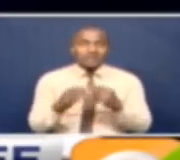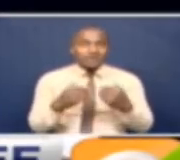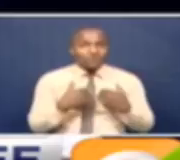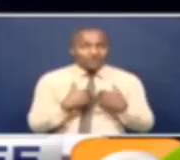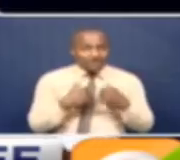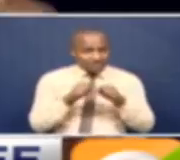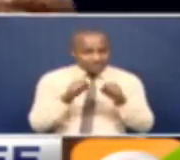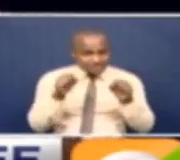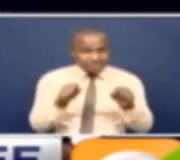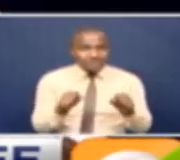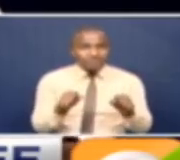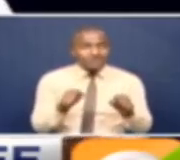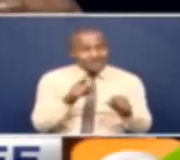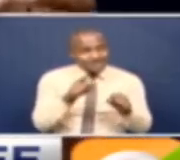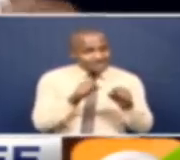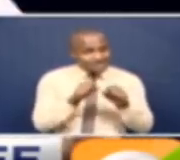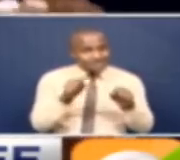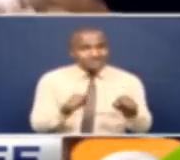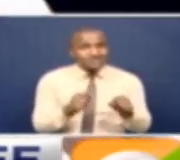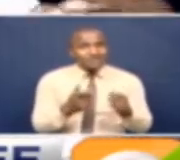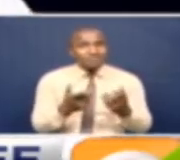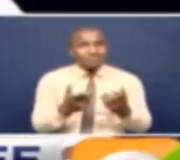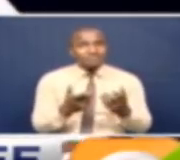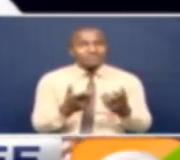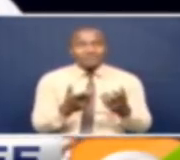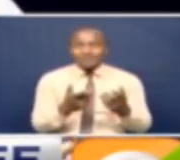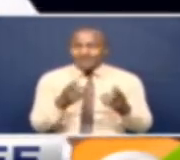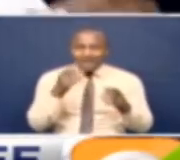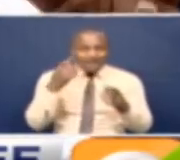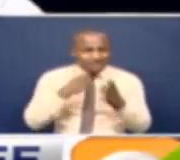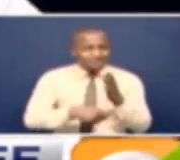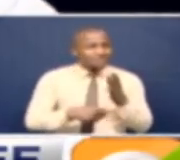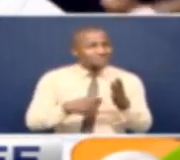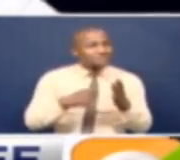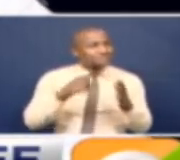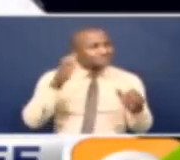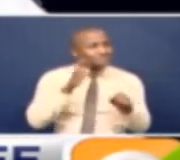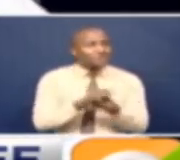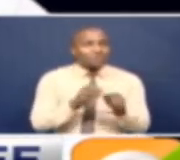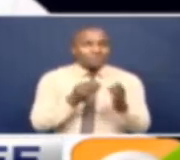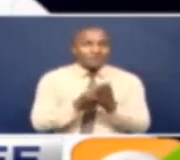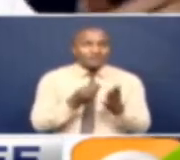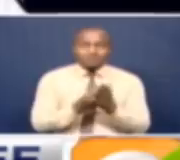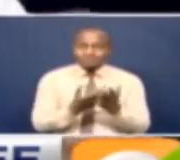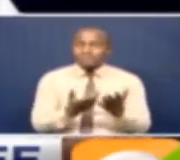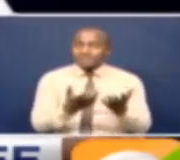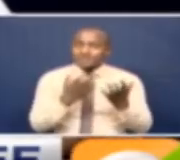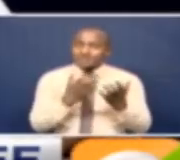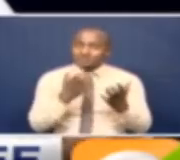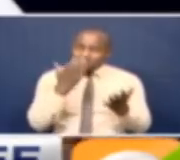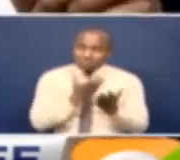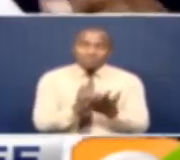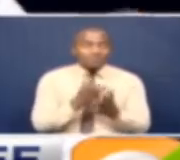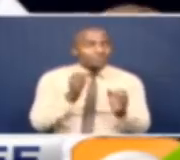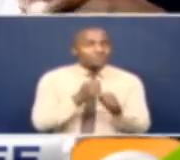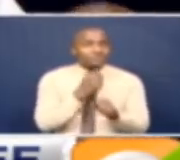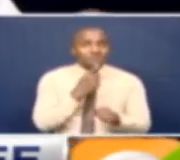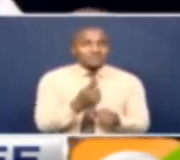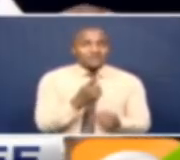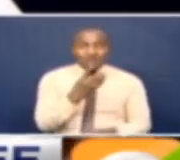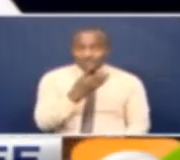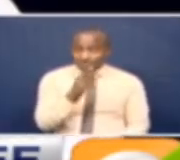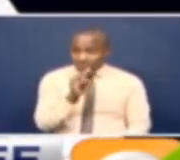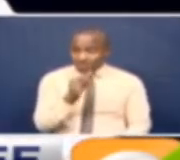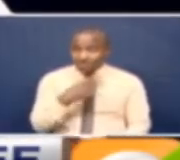systems. Those systems, we spend a lot of taxpayers' money. They have got to be tamper-proof. You cannot tell me that 4 million